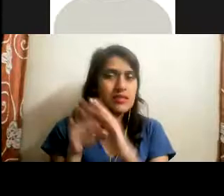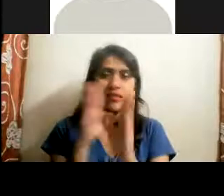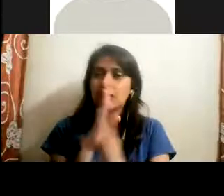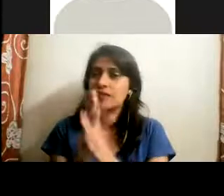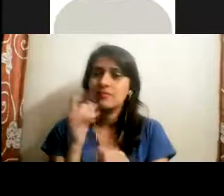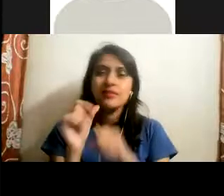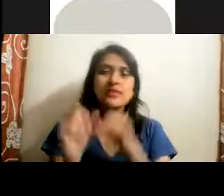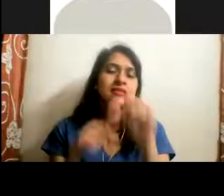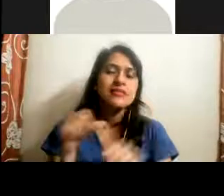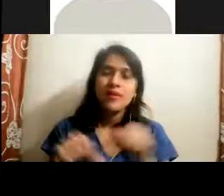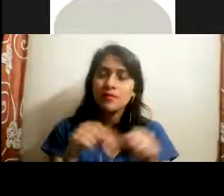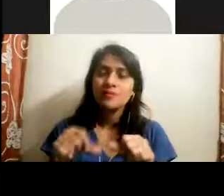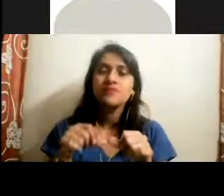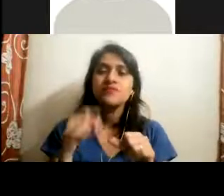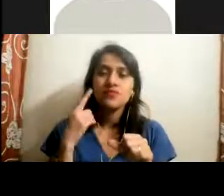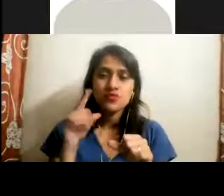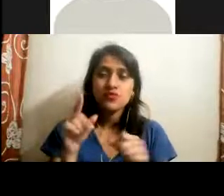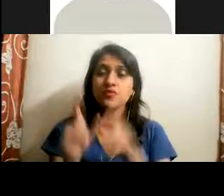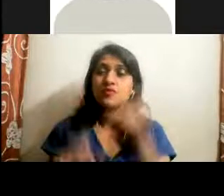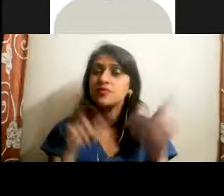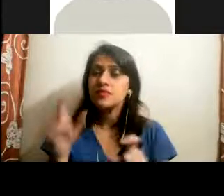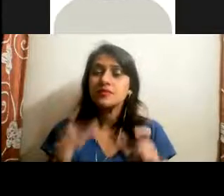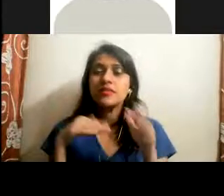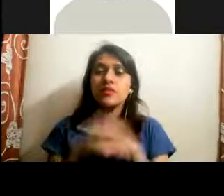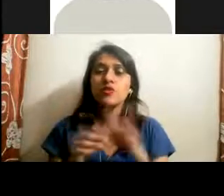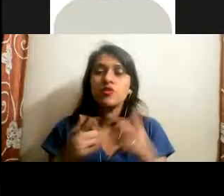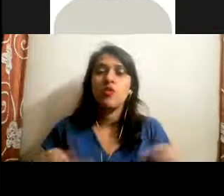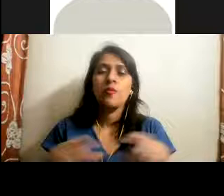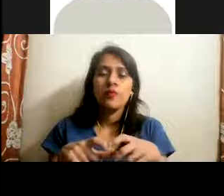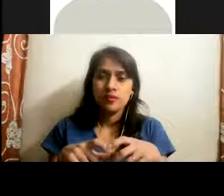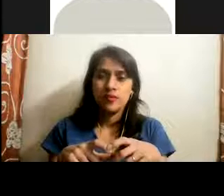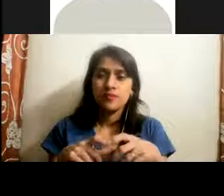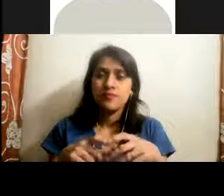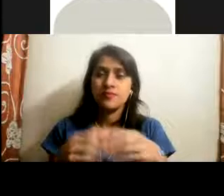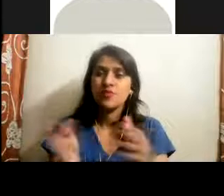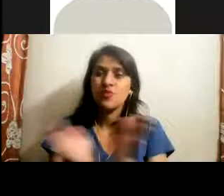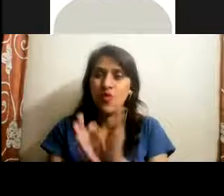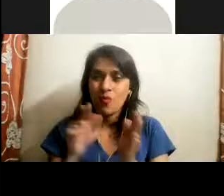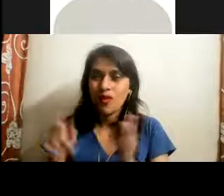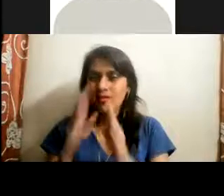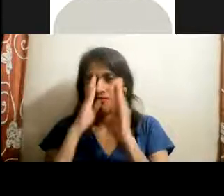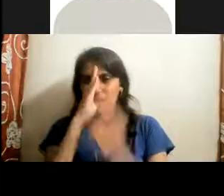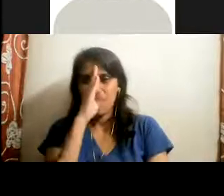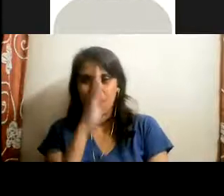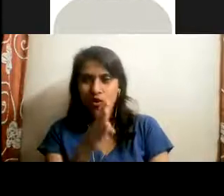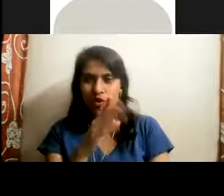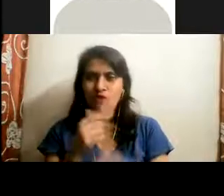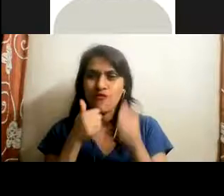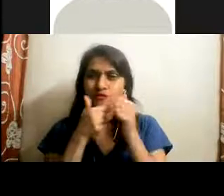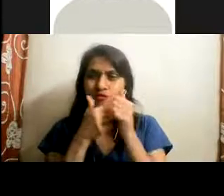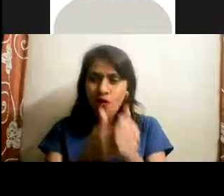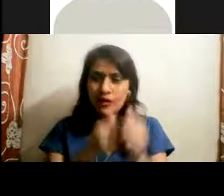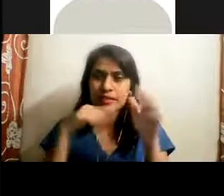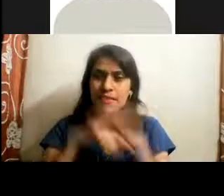to cater to people at the community, and they should definitely focus on rehabilitation